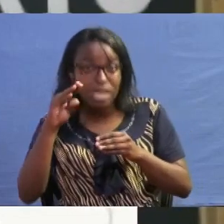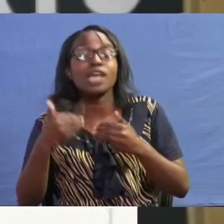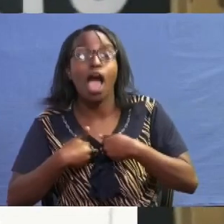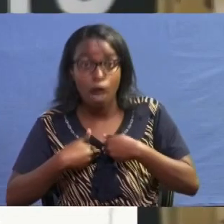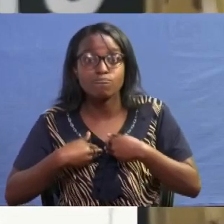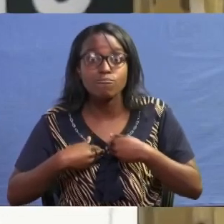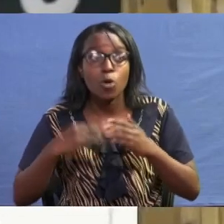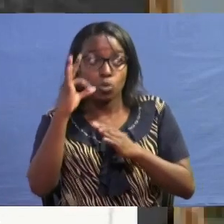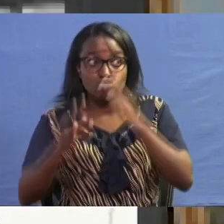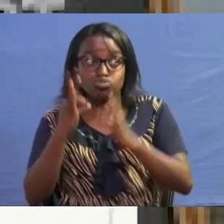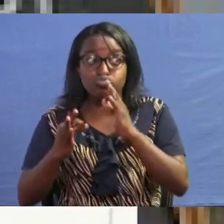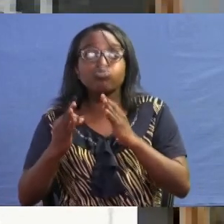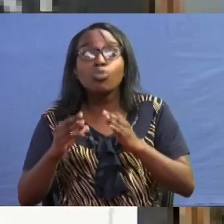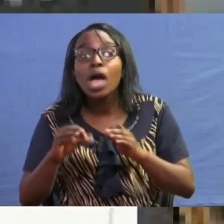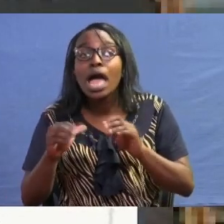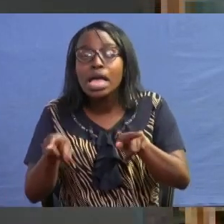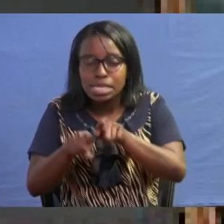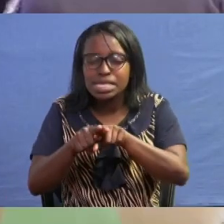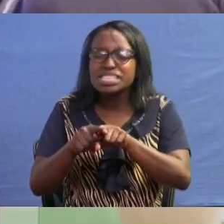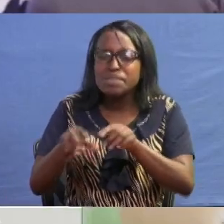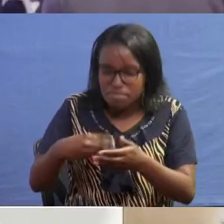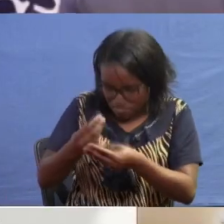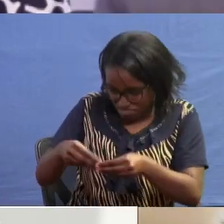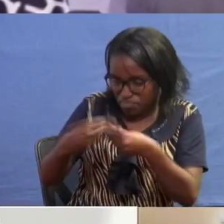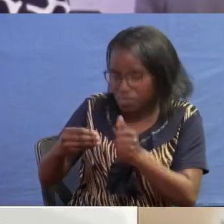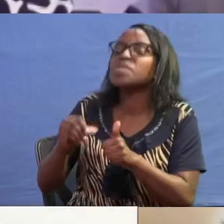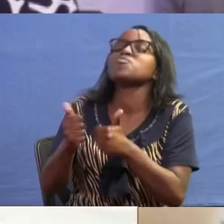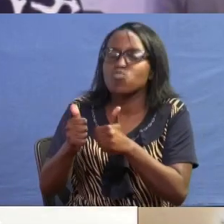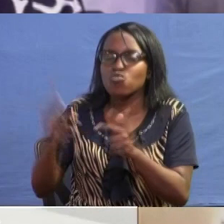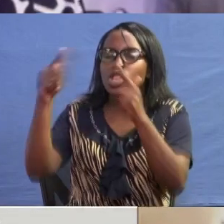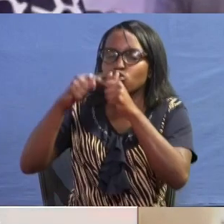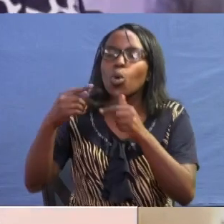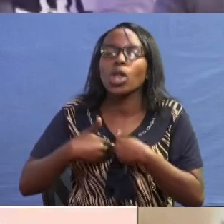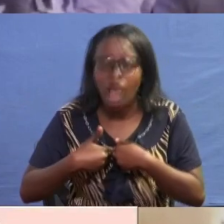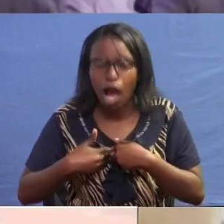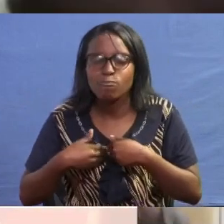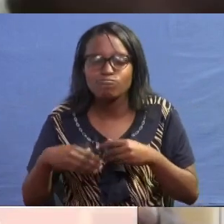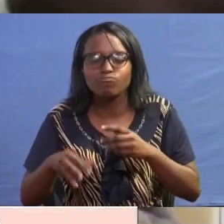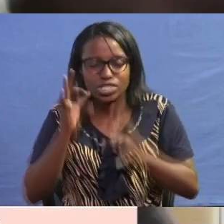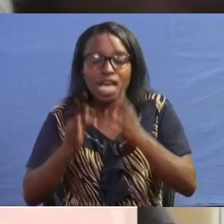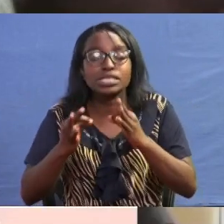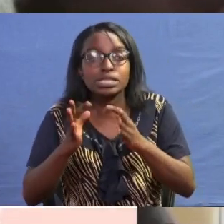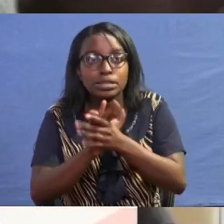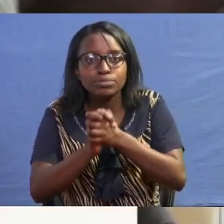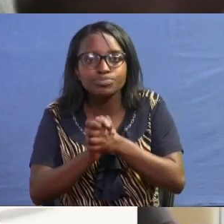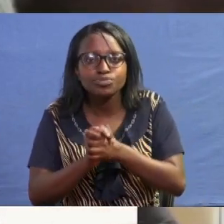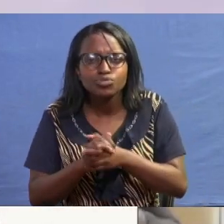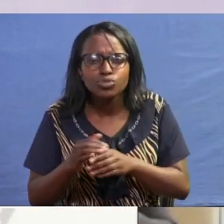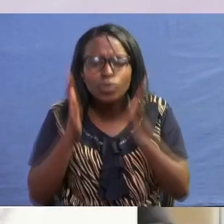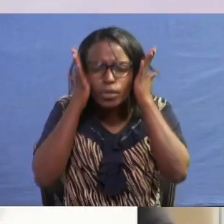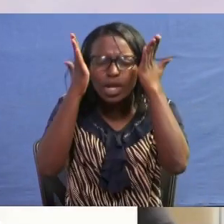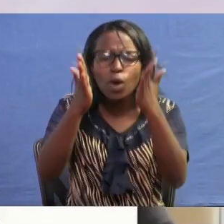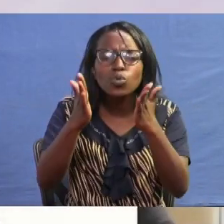Court, and Vihiga High Court were awarded for good performance in the administration of justice. As you are aware,